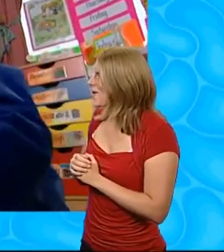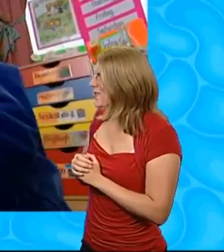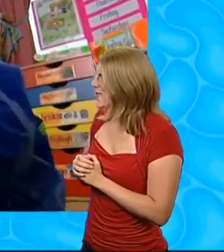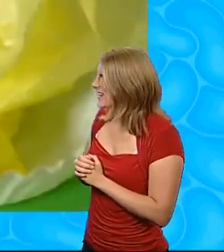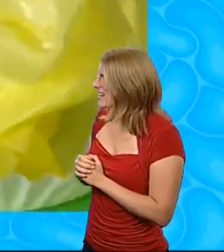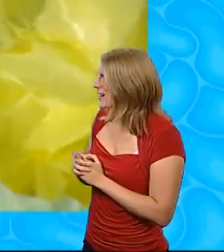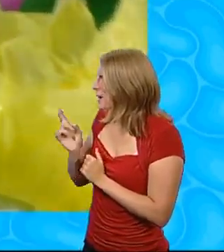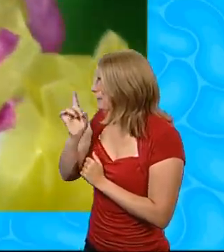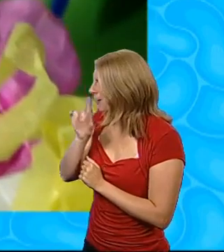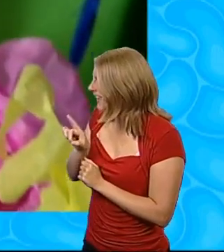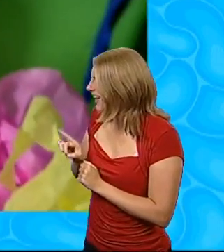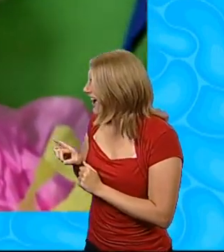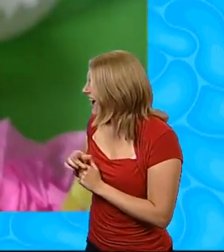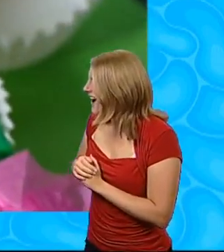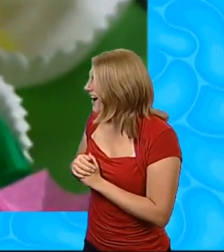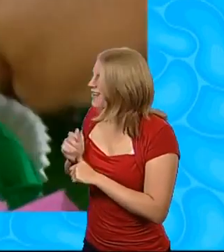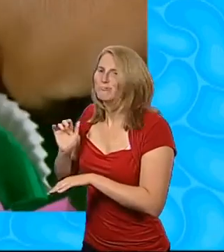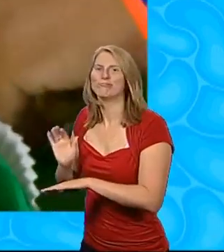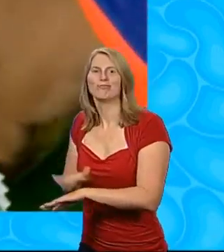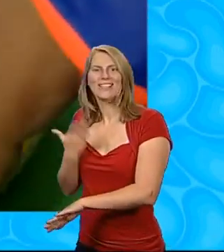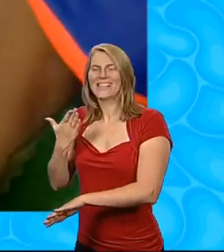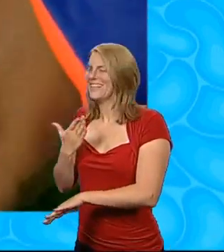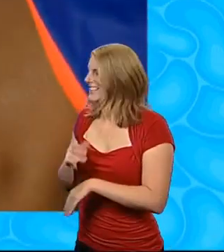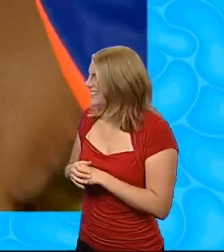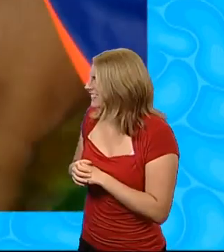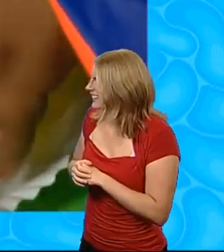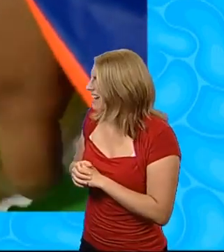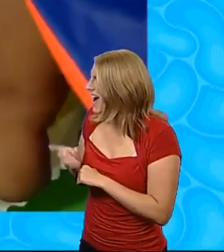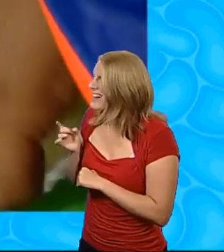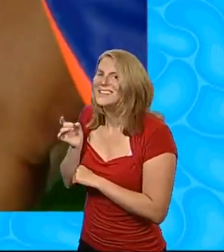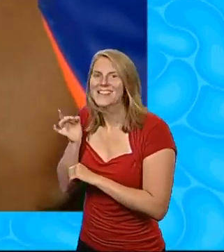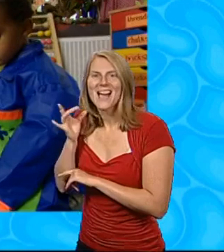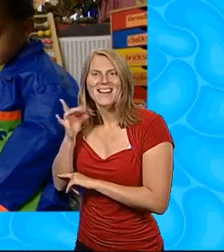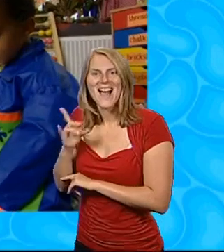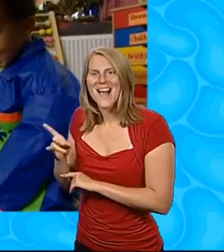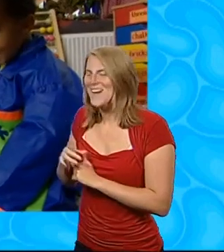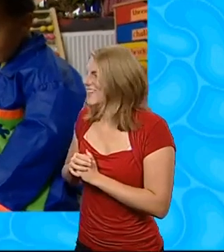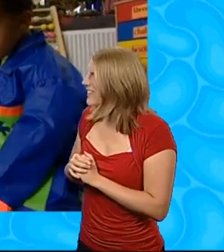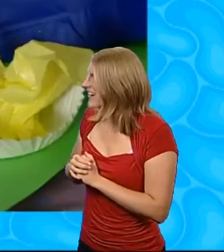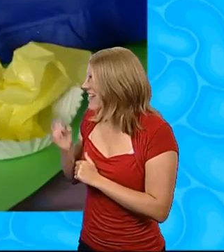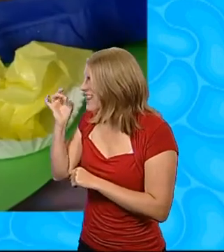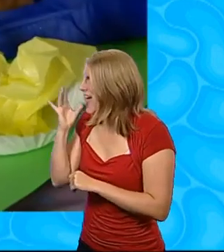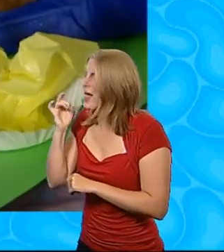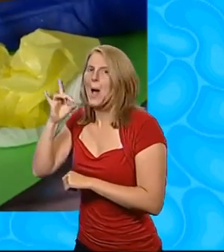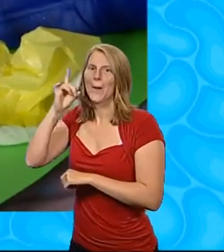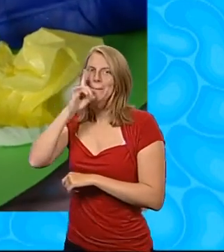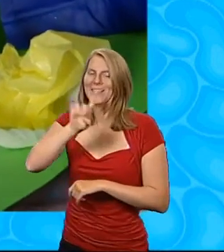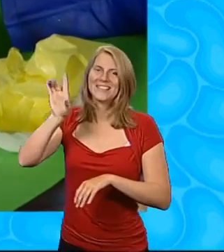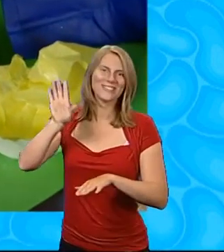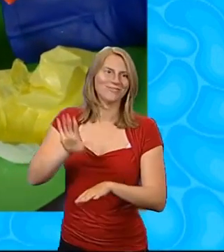do it. Go on. Yellow, pink, green, yellow, yellow. Yellow,